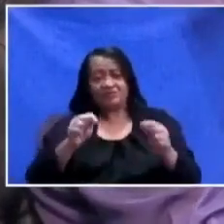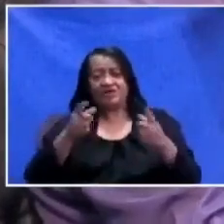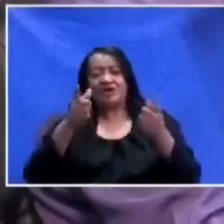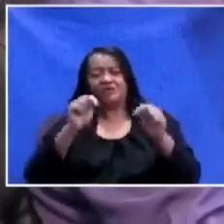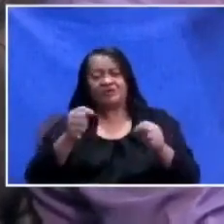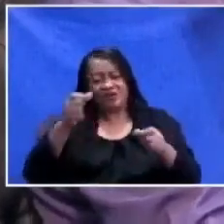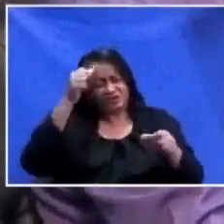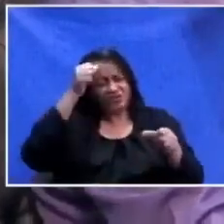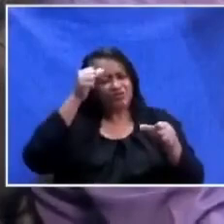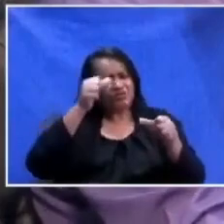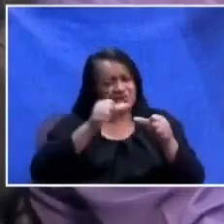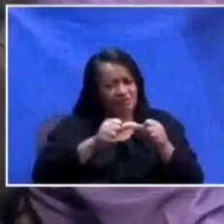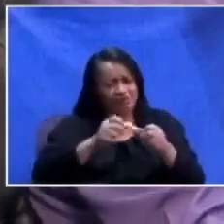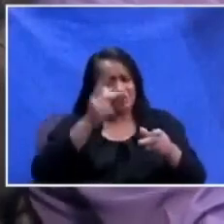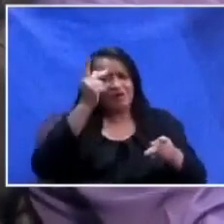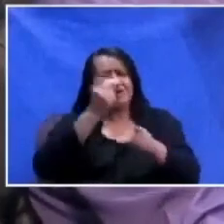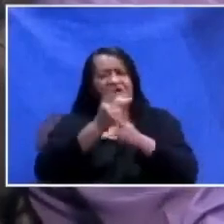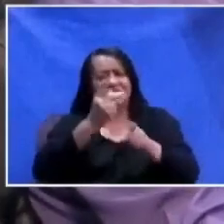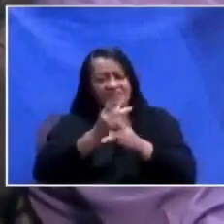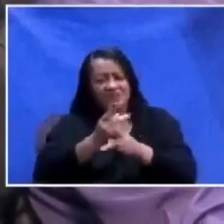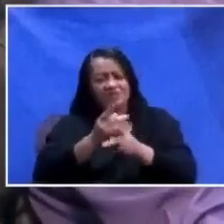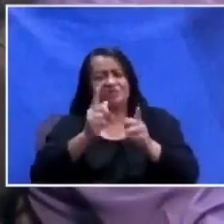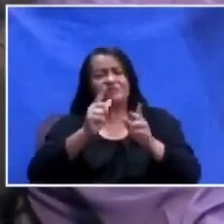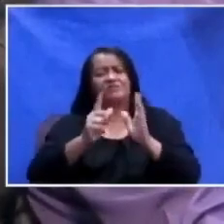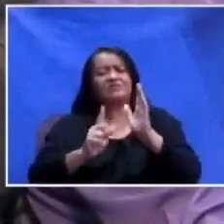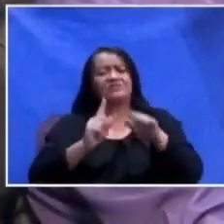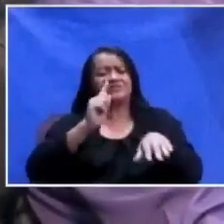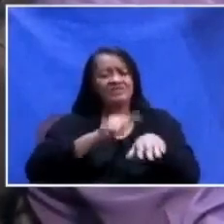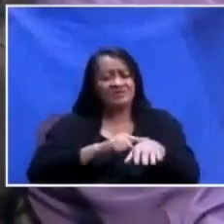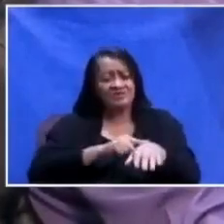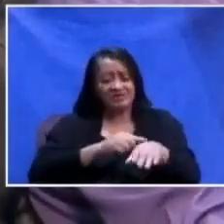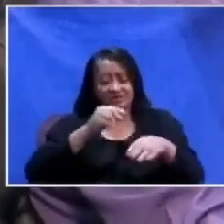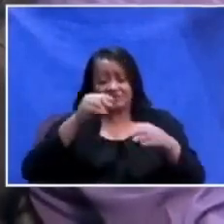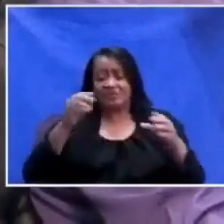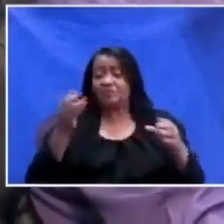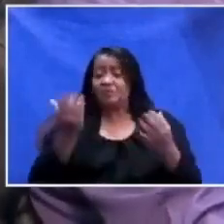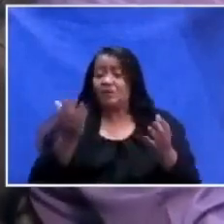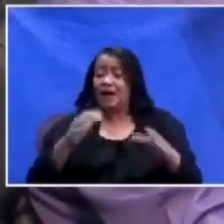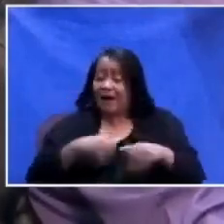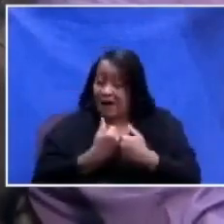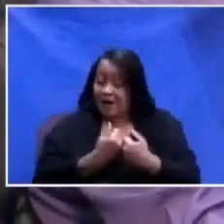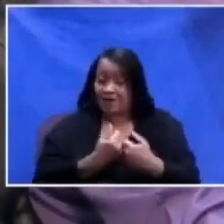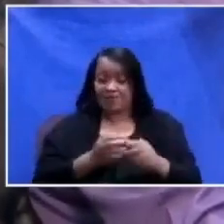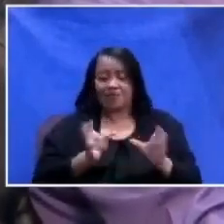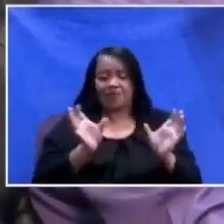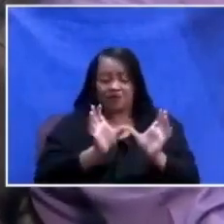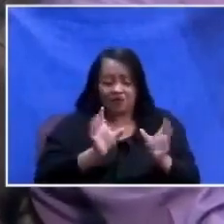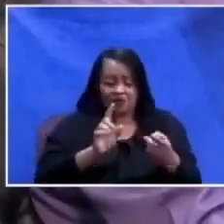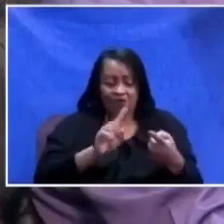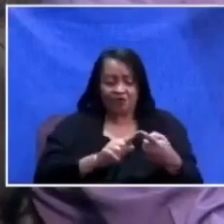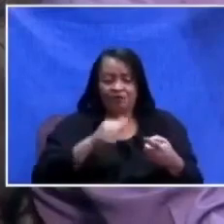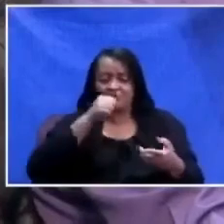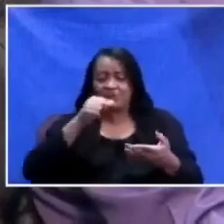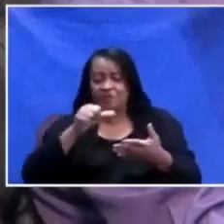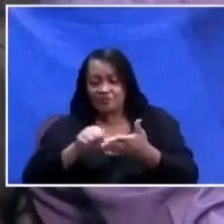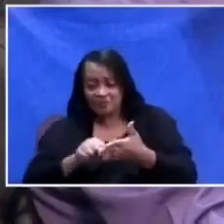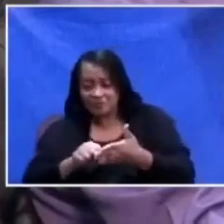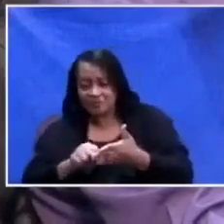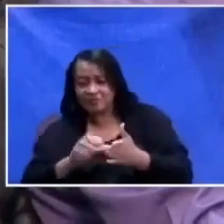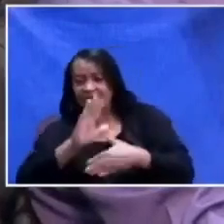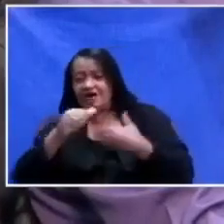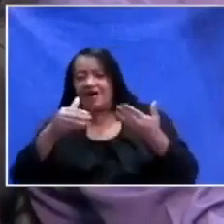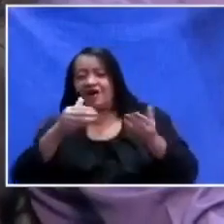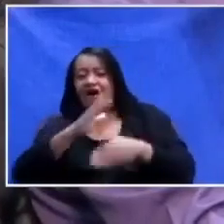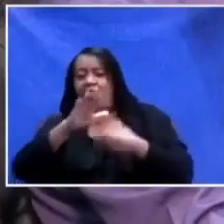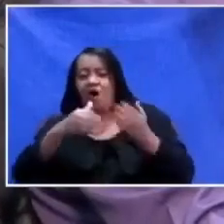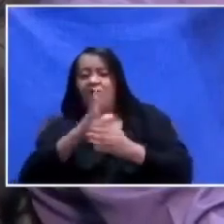that and keep those moments through cards, through letters, through, I have all 42